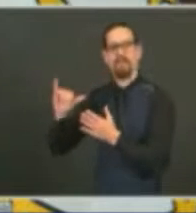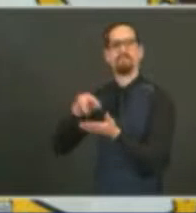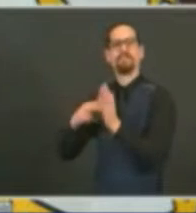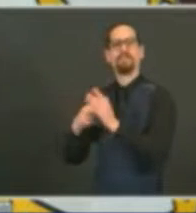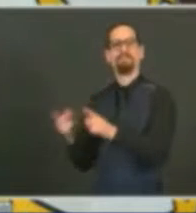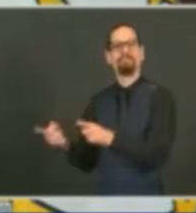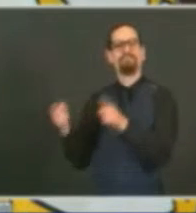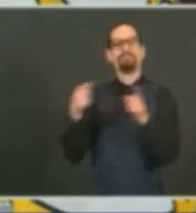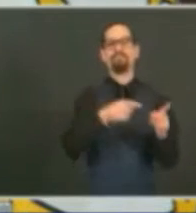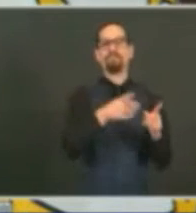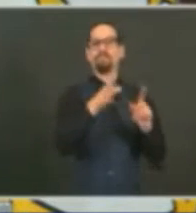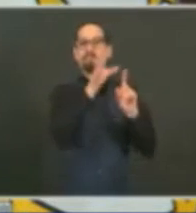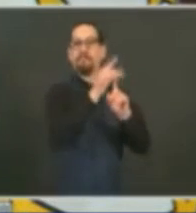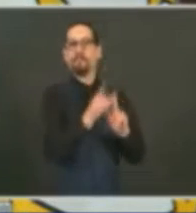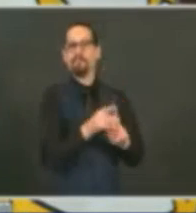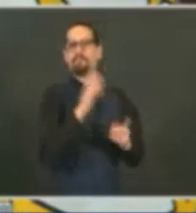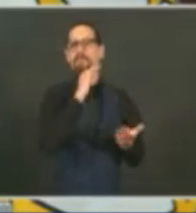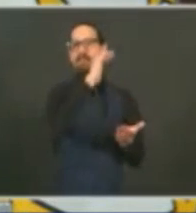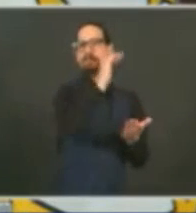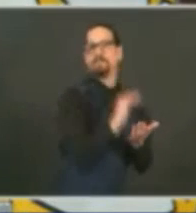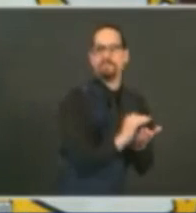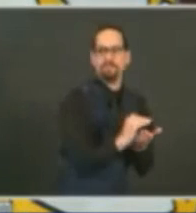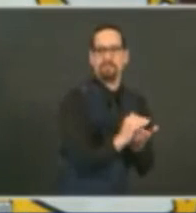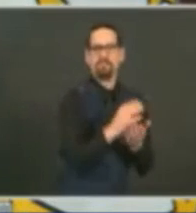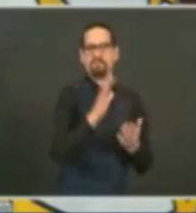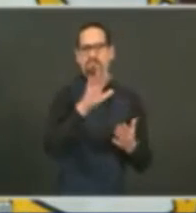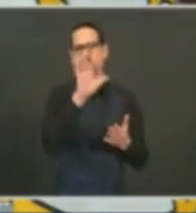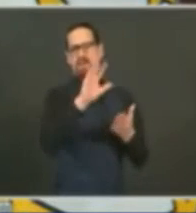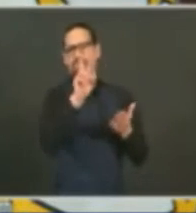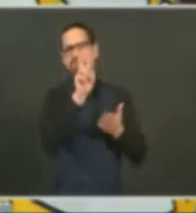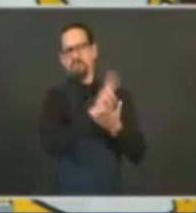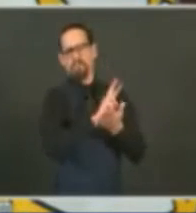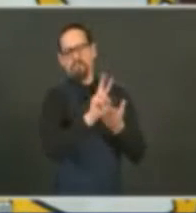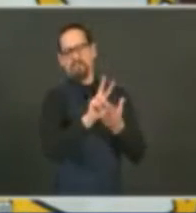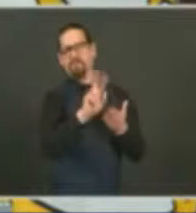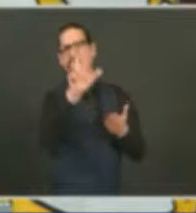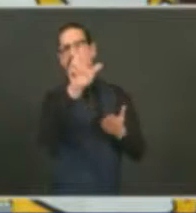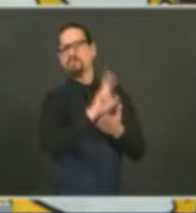now. But we'll stay at it, and we will keep